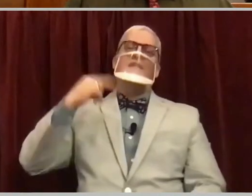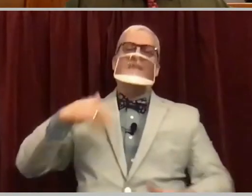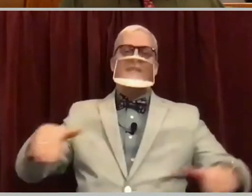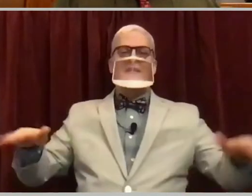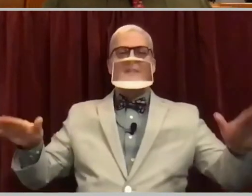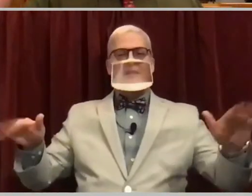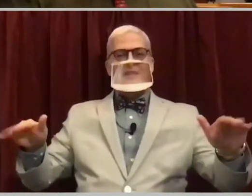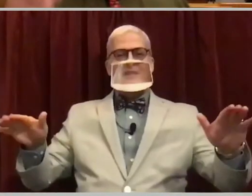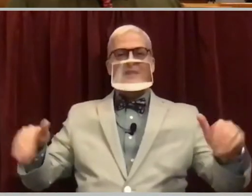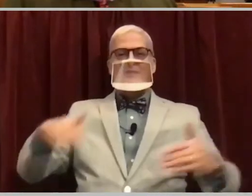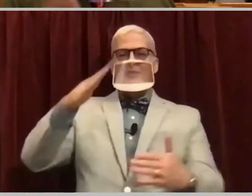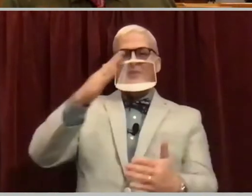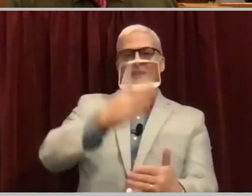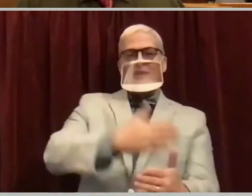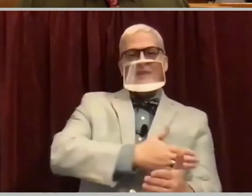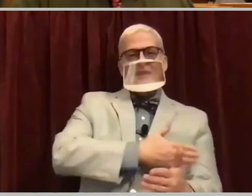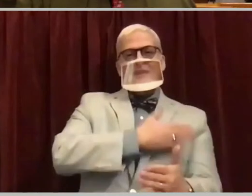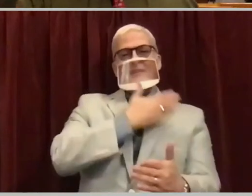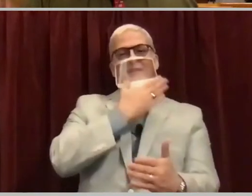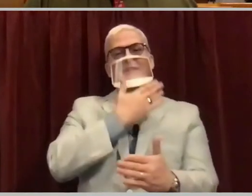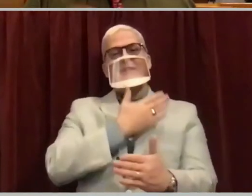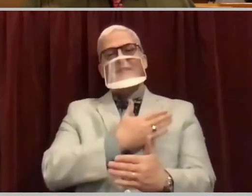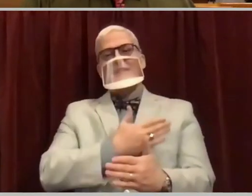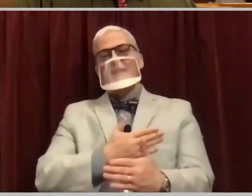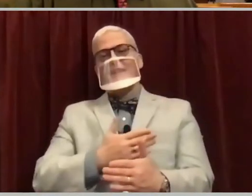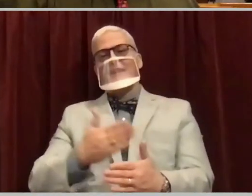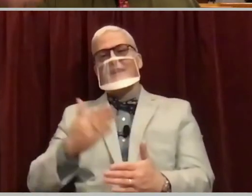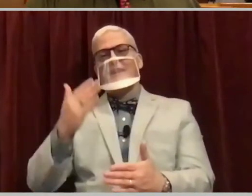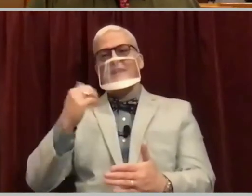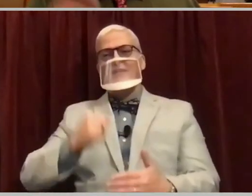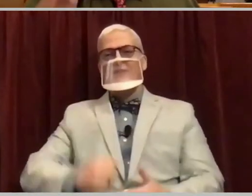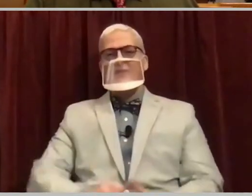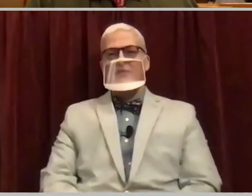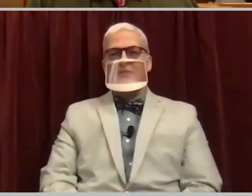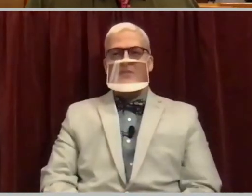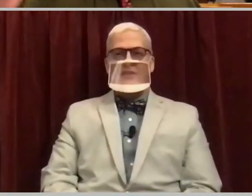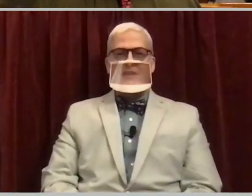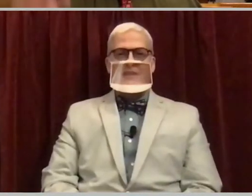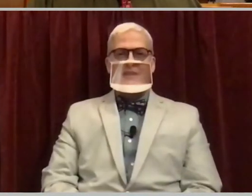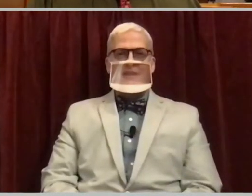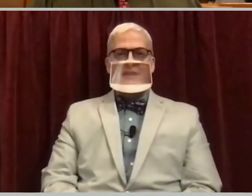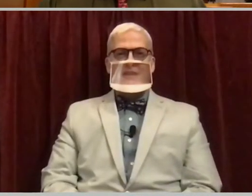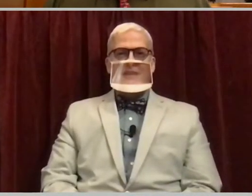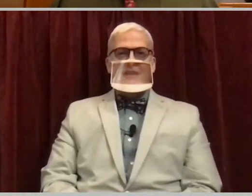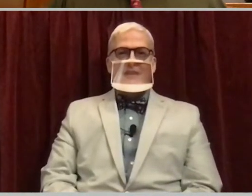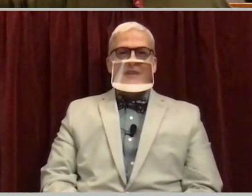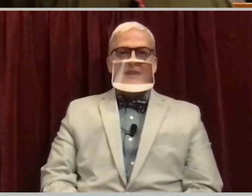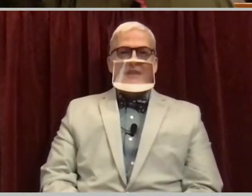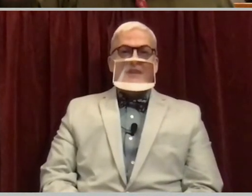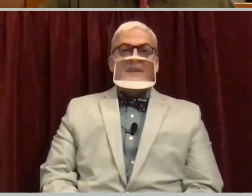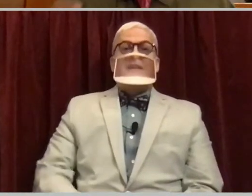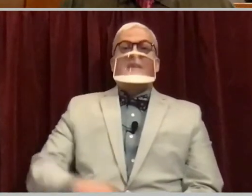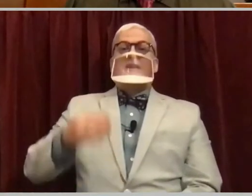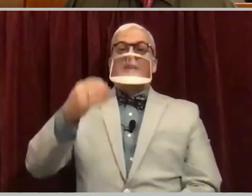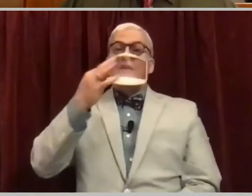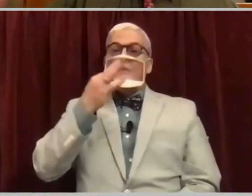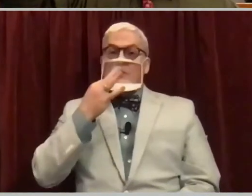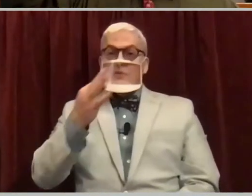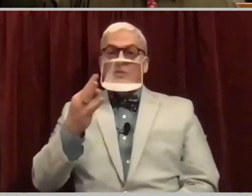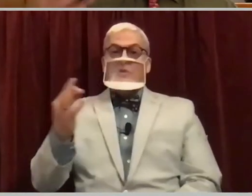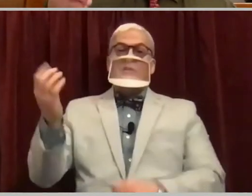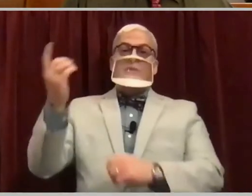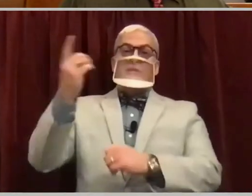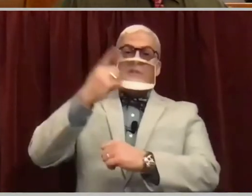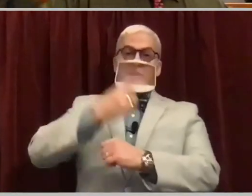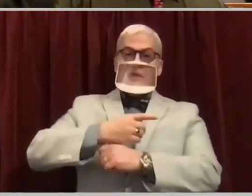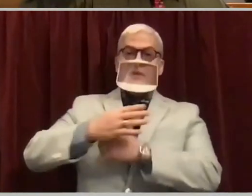stillness lay to hear the angels sing. For lo,